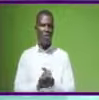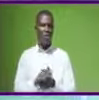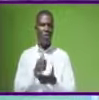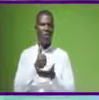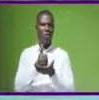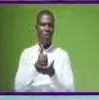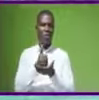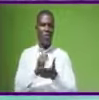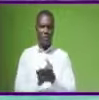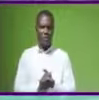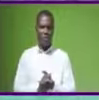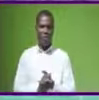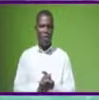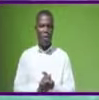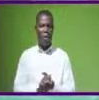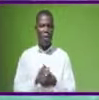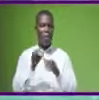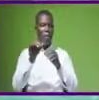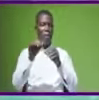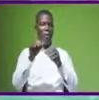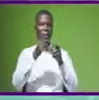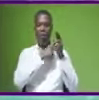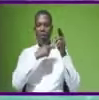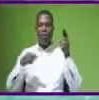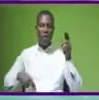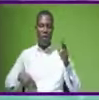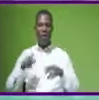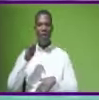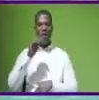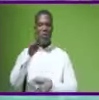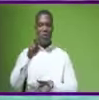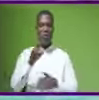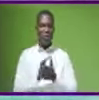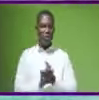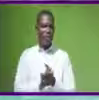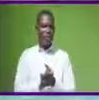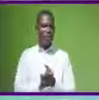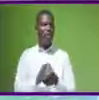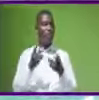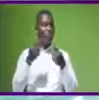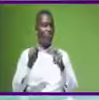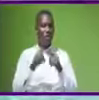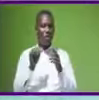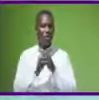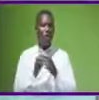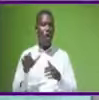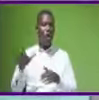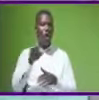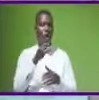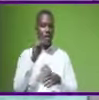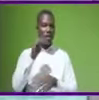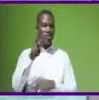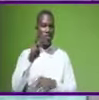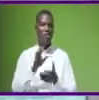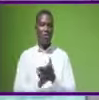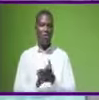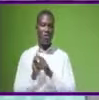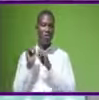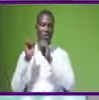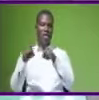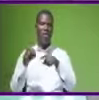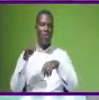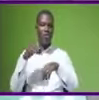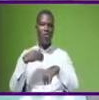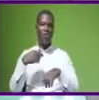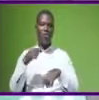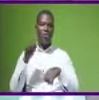Amen. Amen. Royal TV. It to make the net TV. It by a